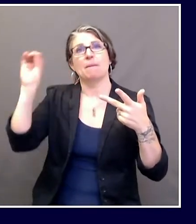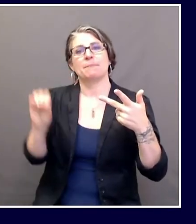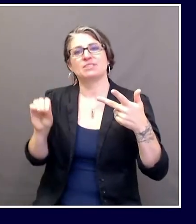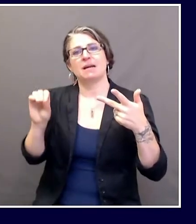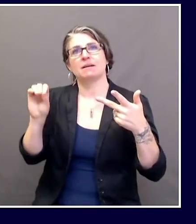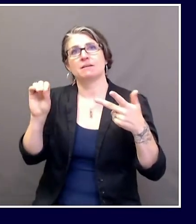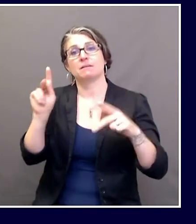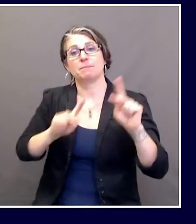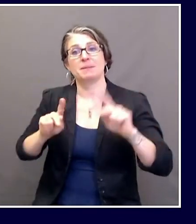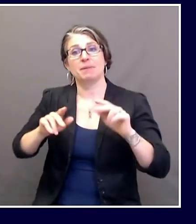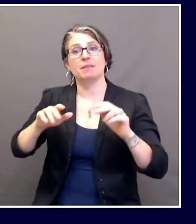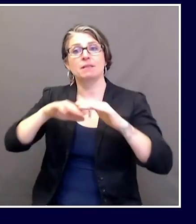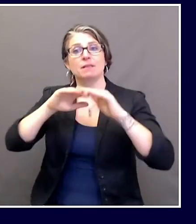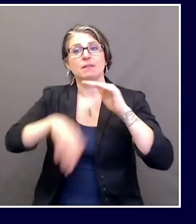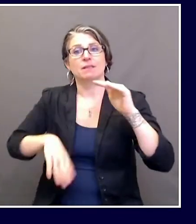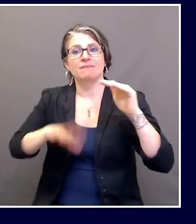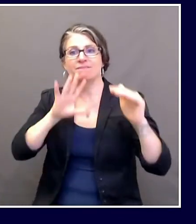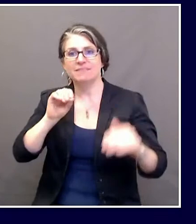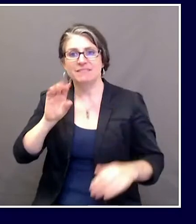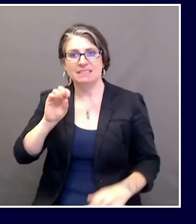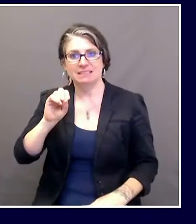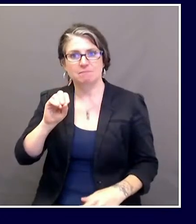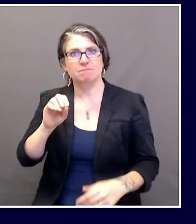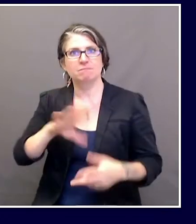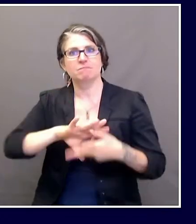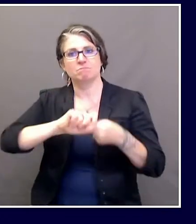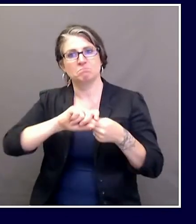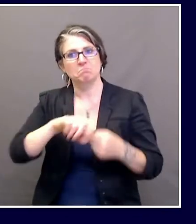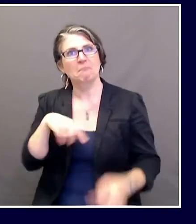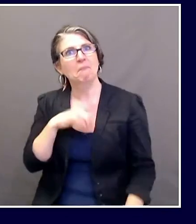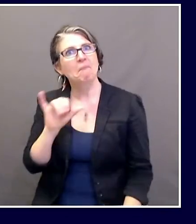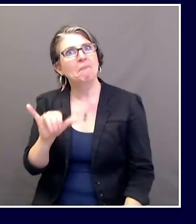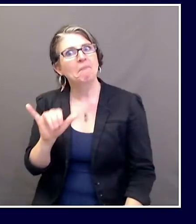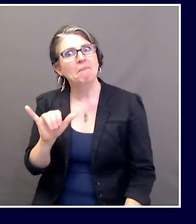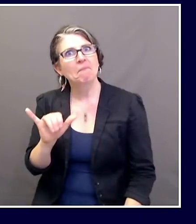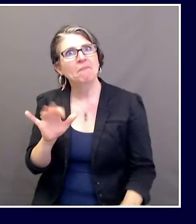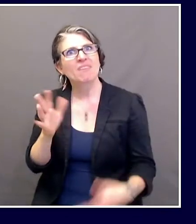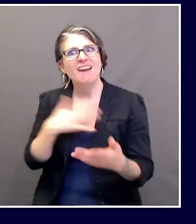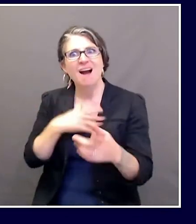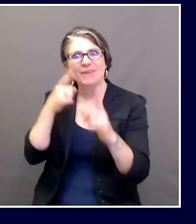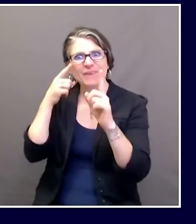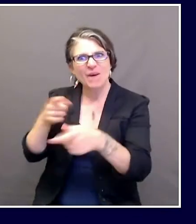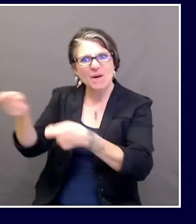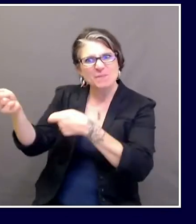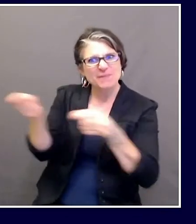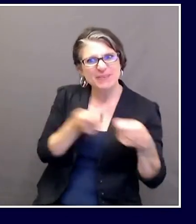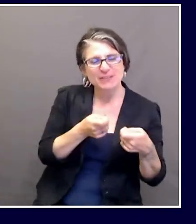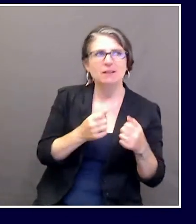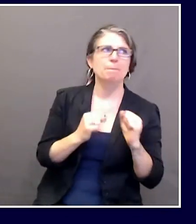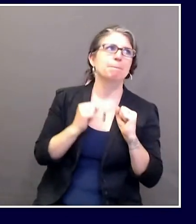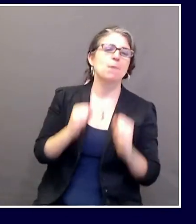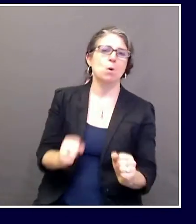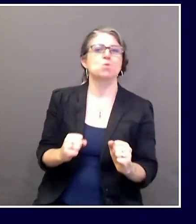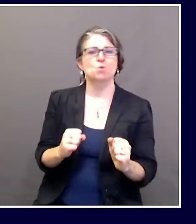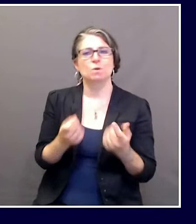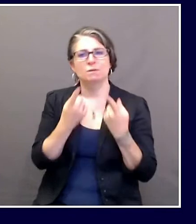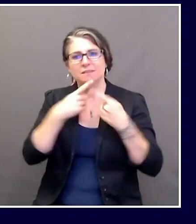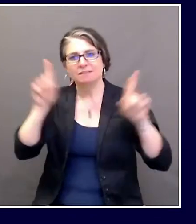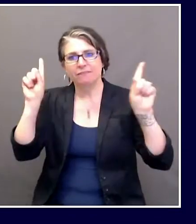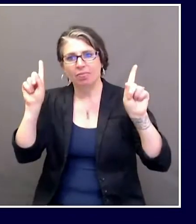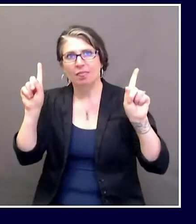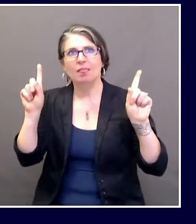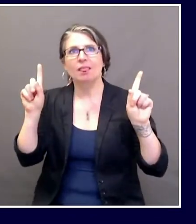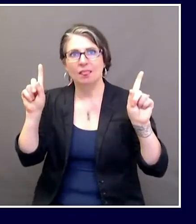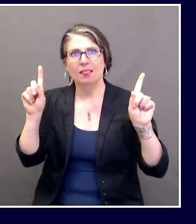50, which was the population we were targeting. I also know that younger people tended to go outdoors. We saw more of